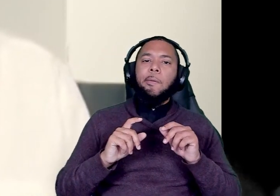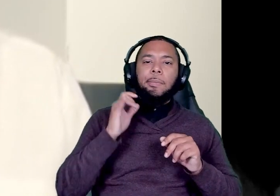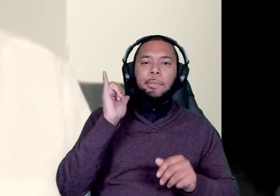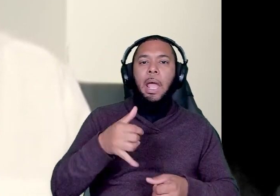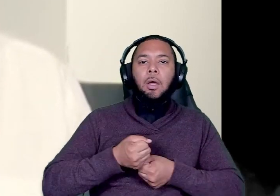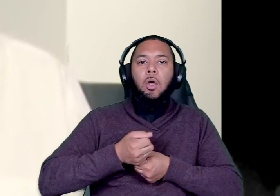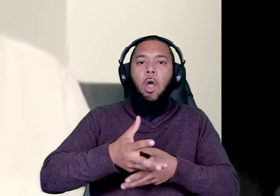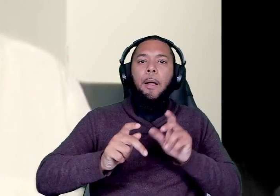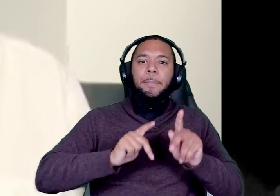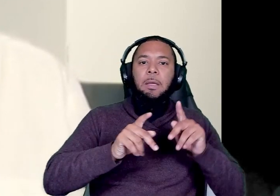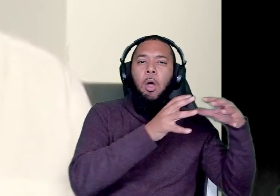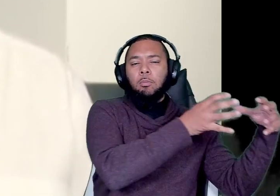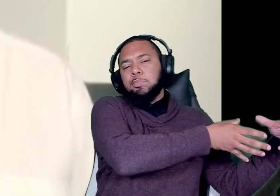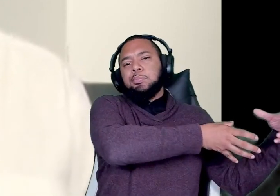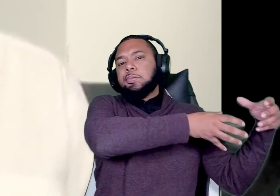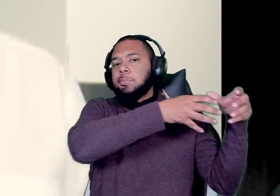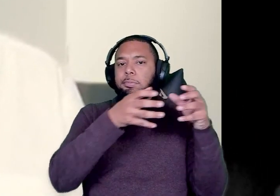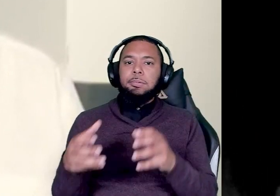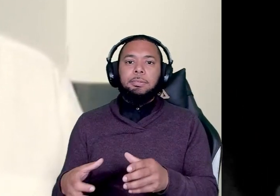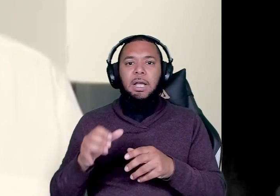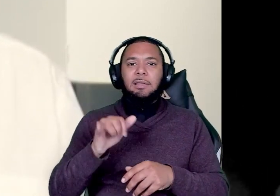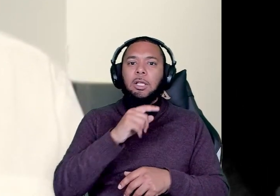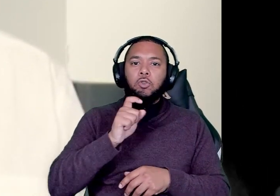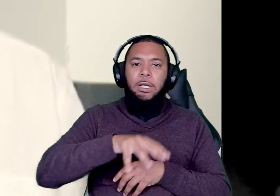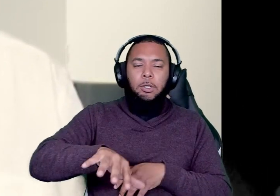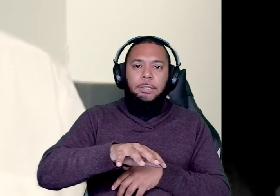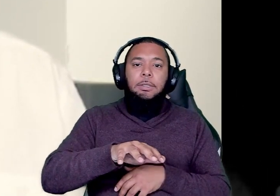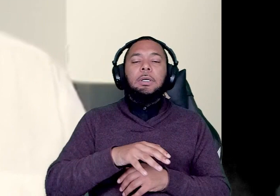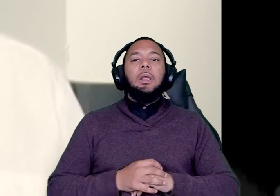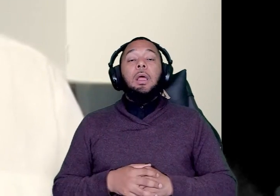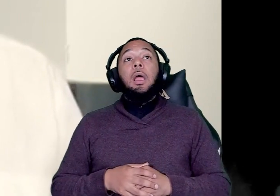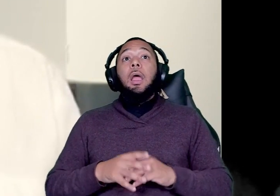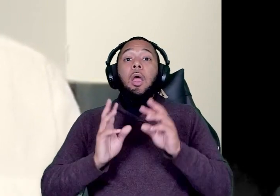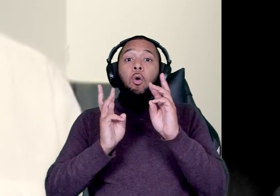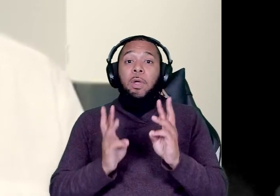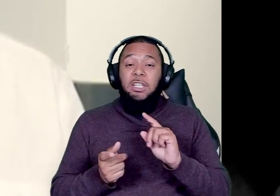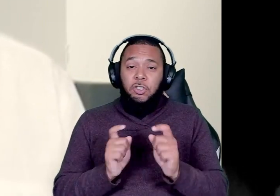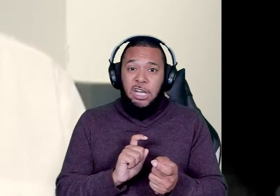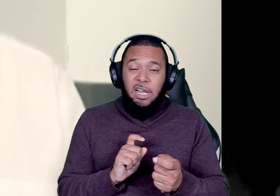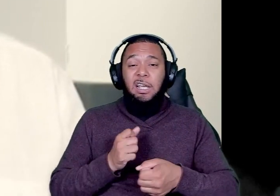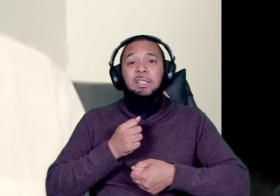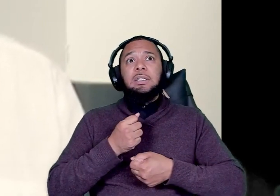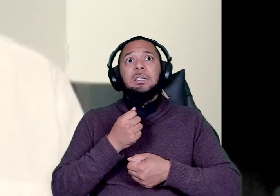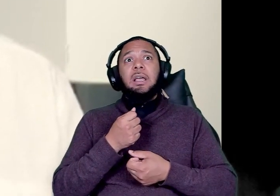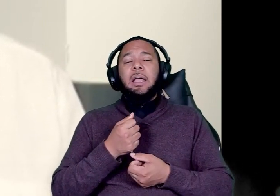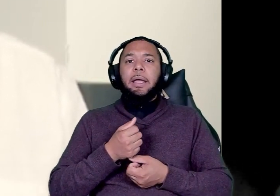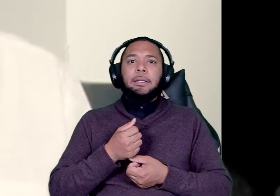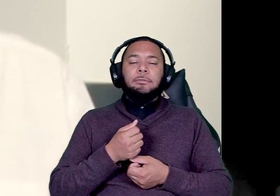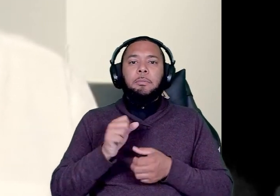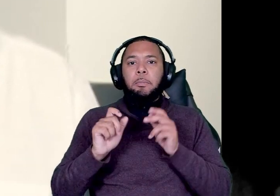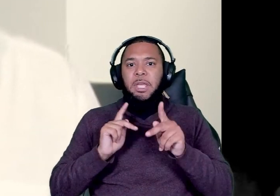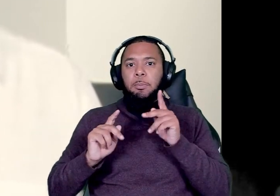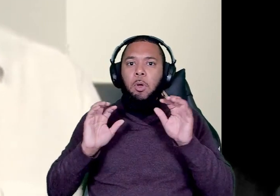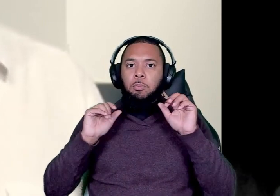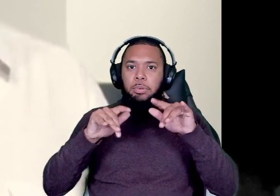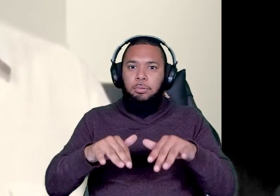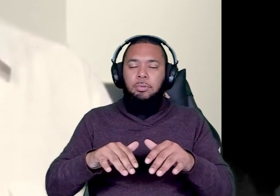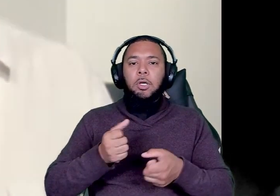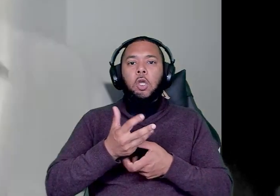areas. And again, climate change and lack of or loss of species is an issue in the desert as well.